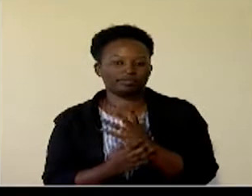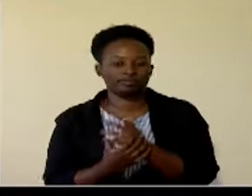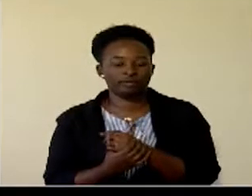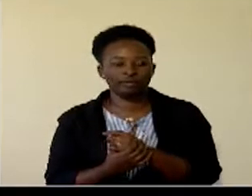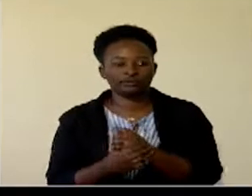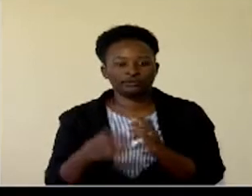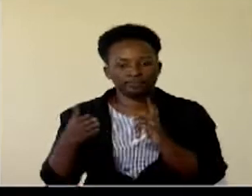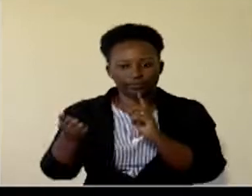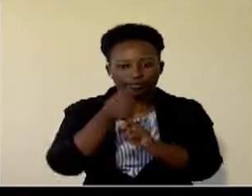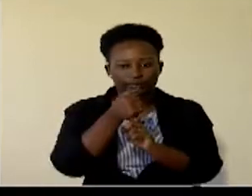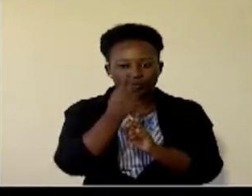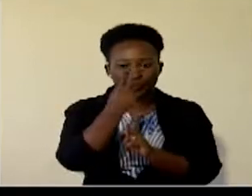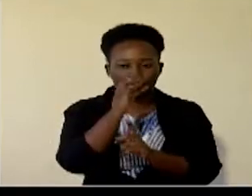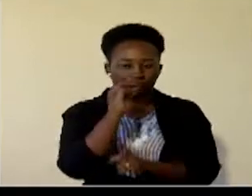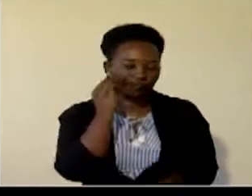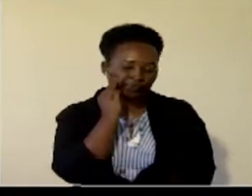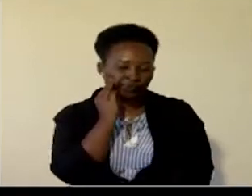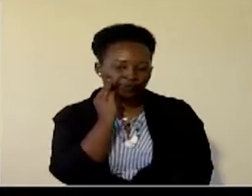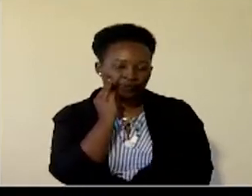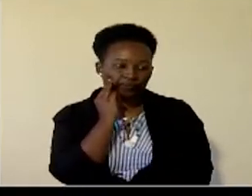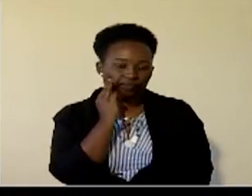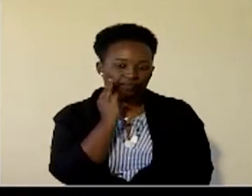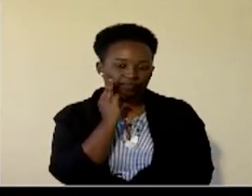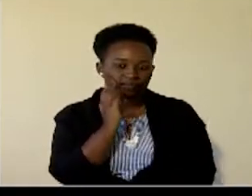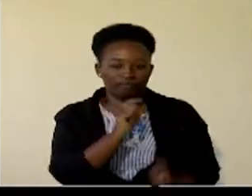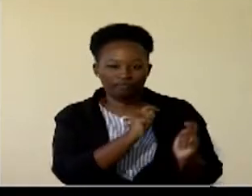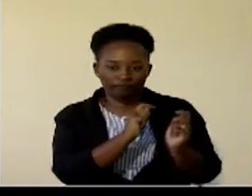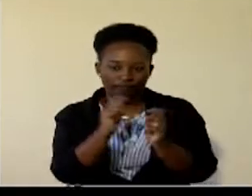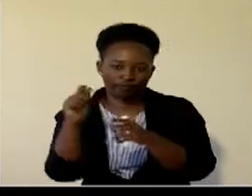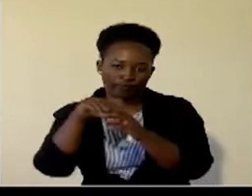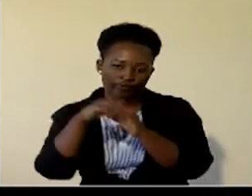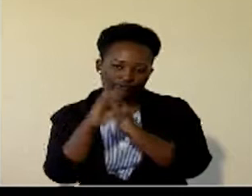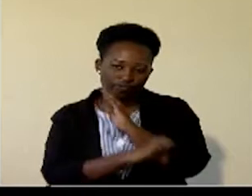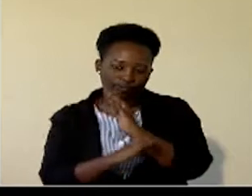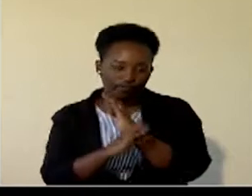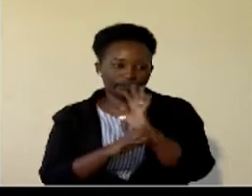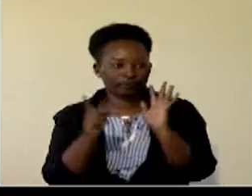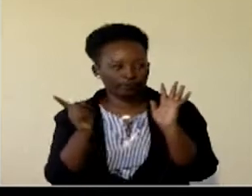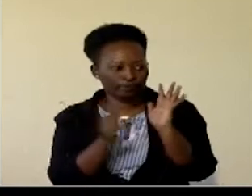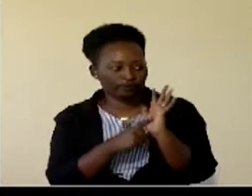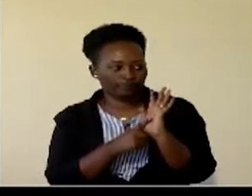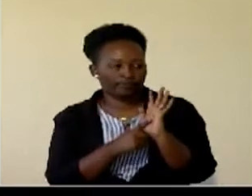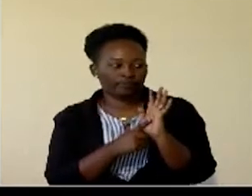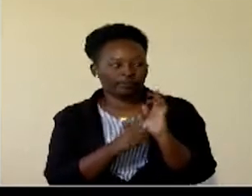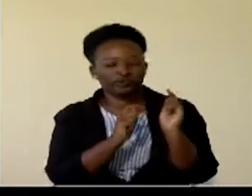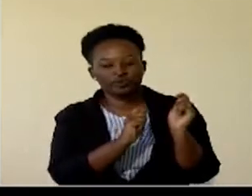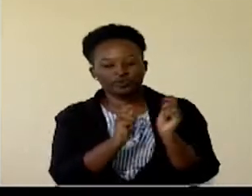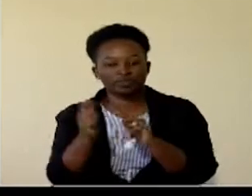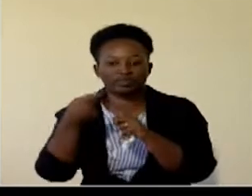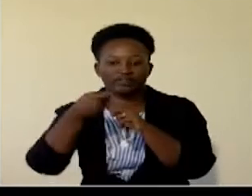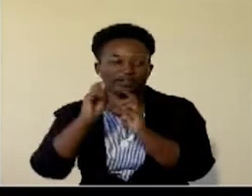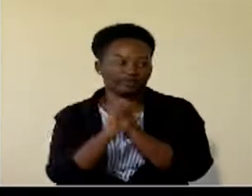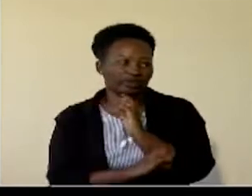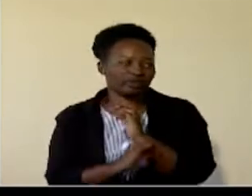We shall get 20 million, which is transfer into the country, minus transfer from the